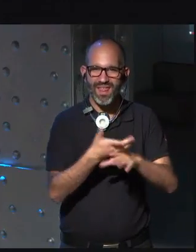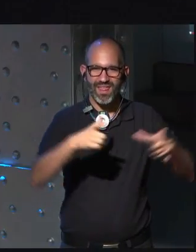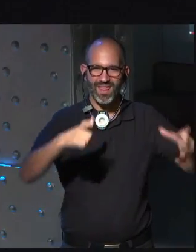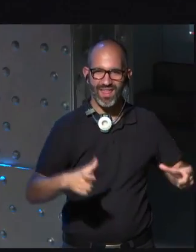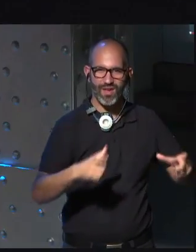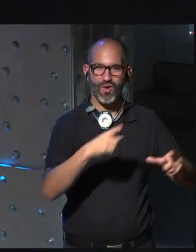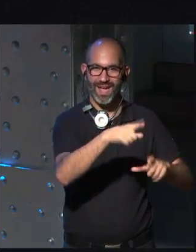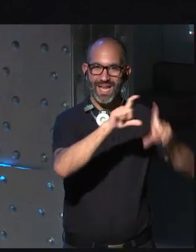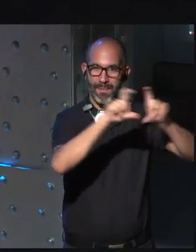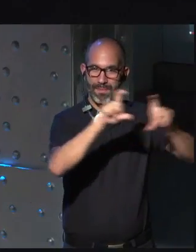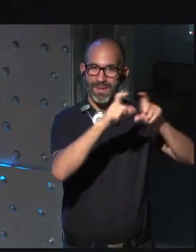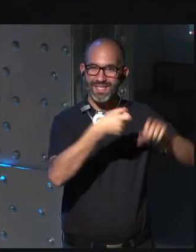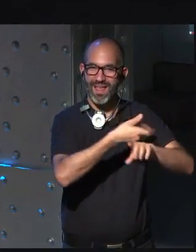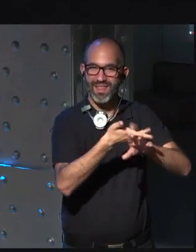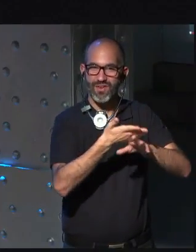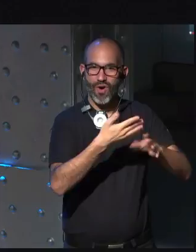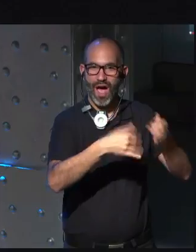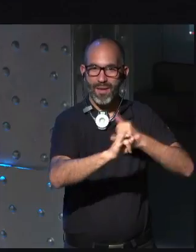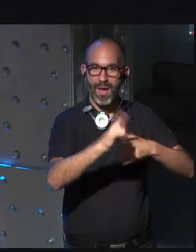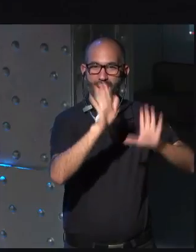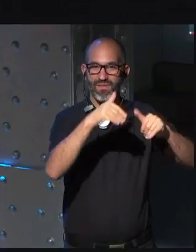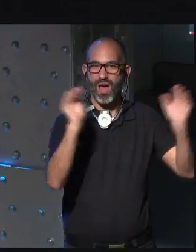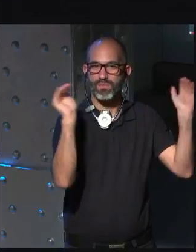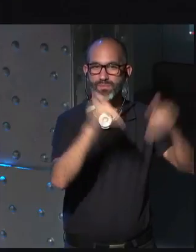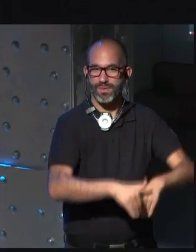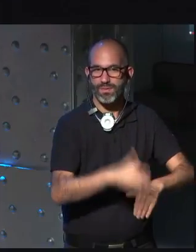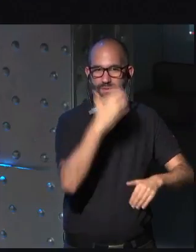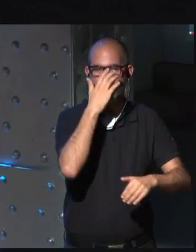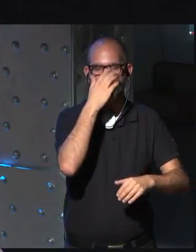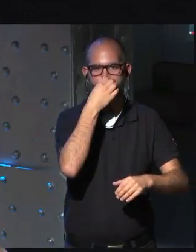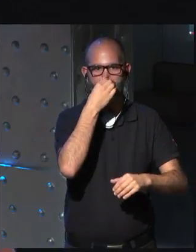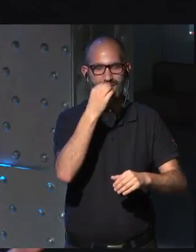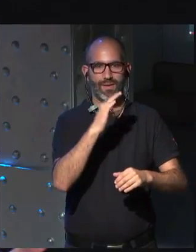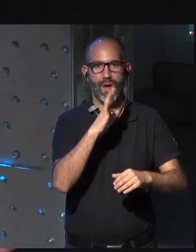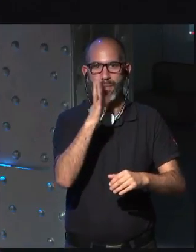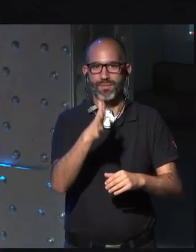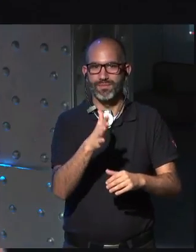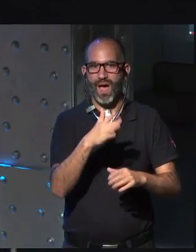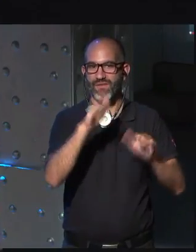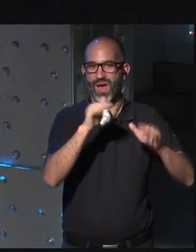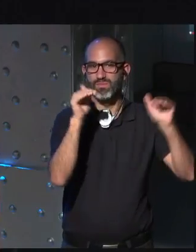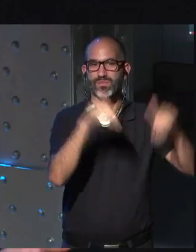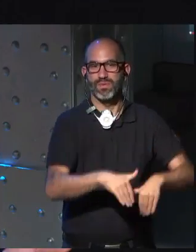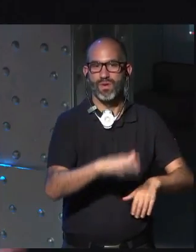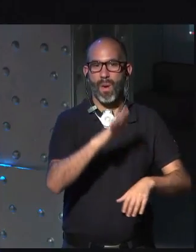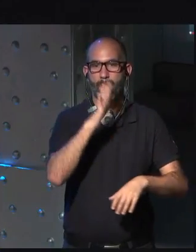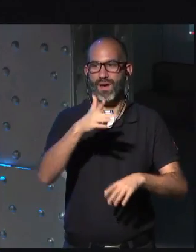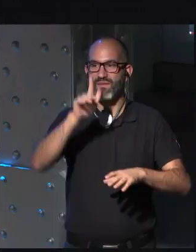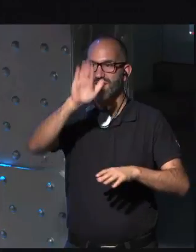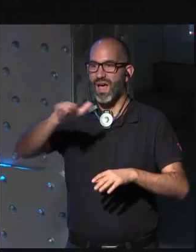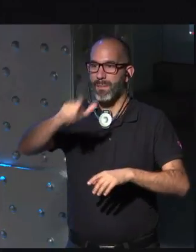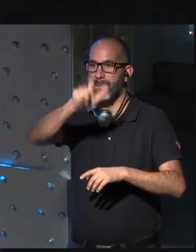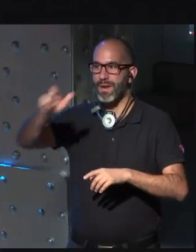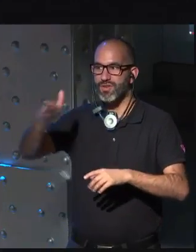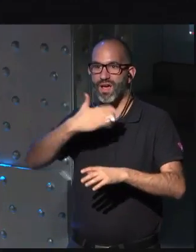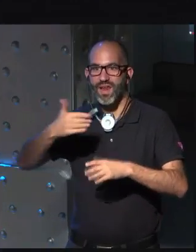largely because he just wouldn't sign the right people or put out the records on the formats that he should have, that people actually wanted to hear,